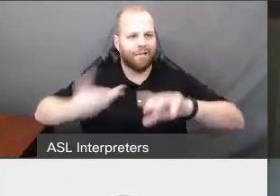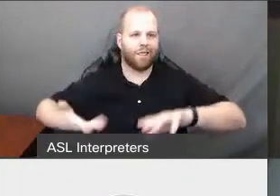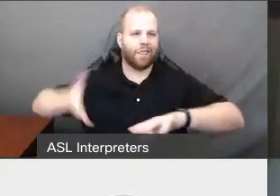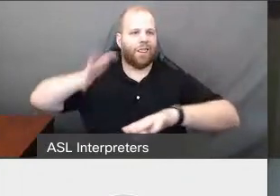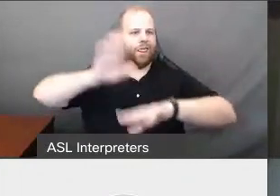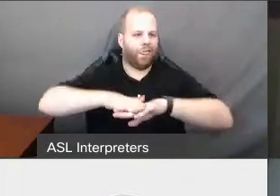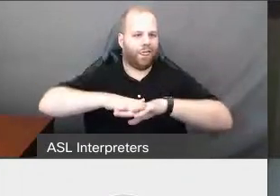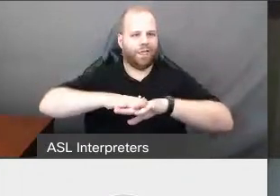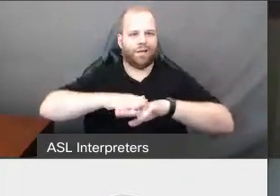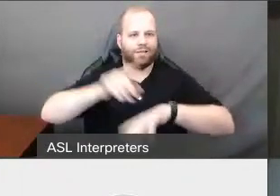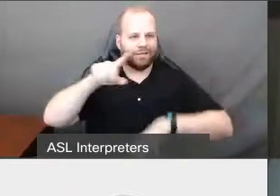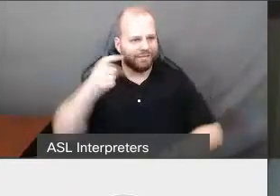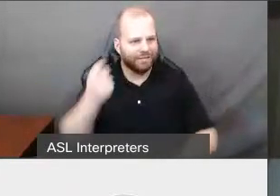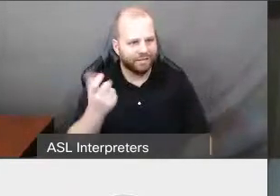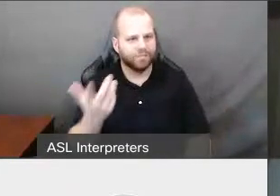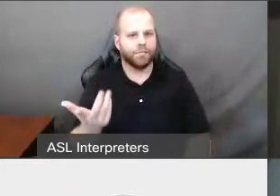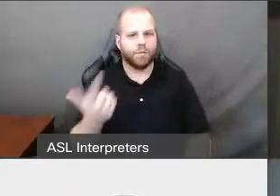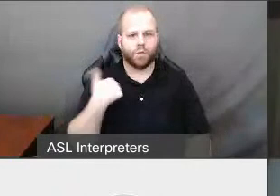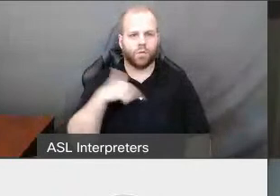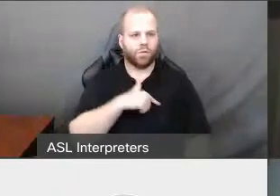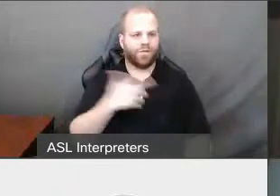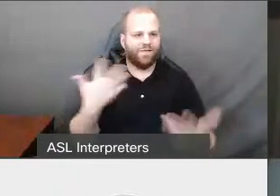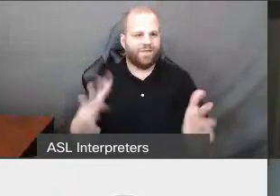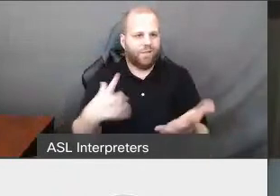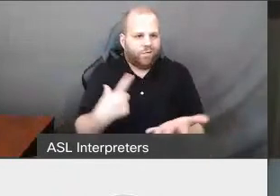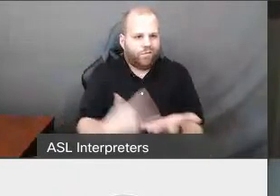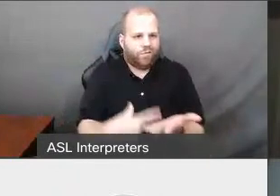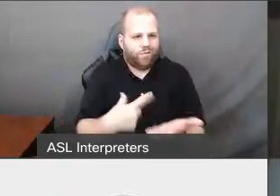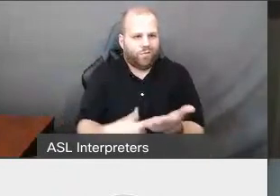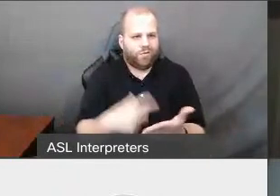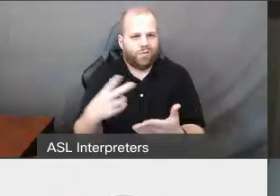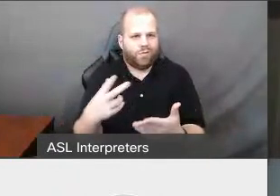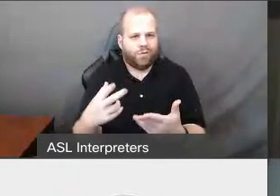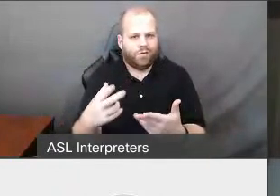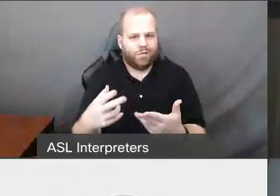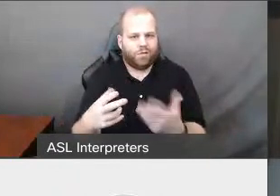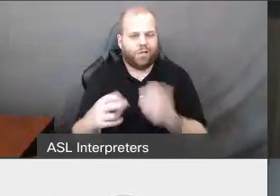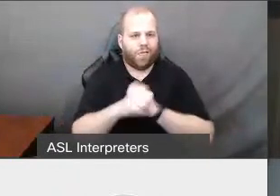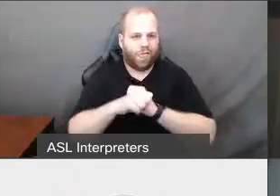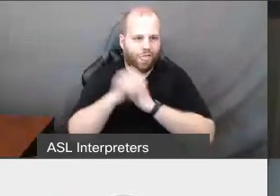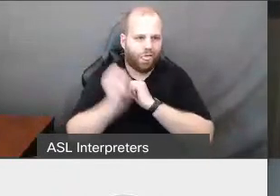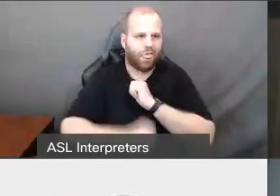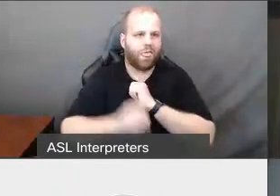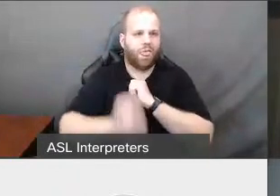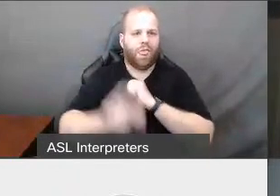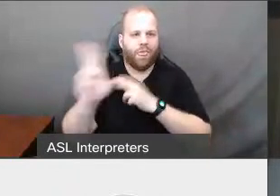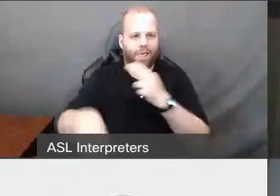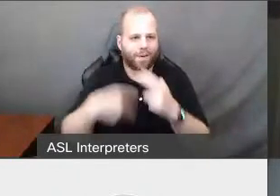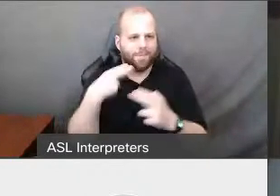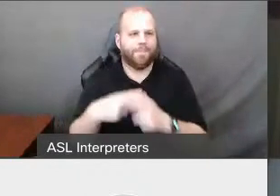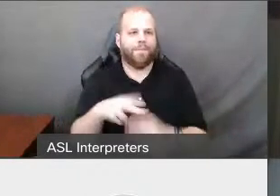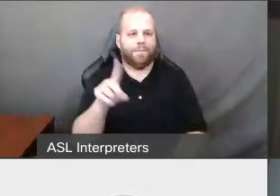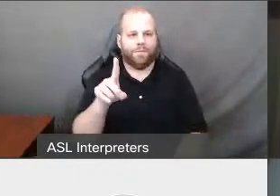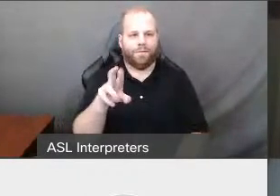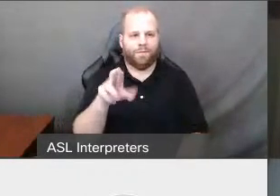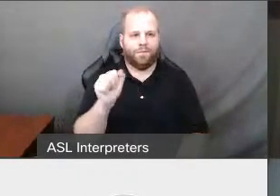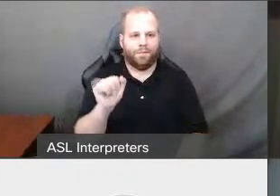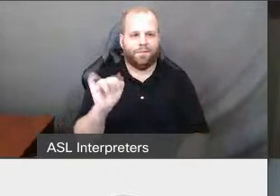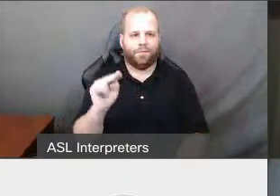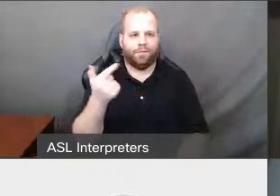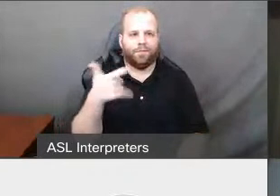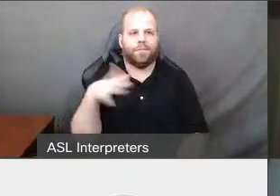that we talked about infinitum about the drainage. So I